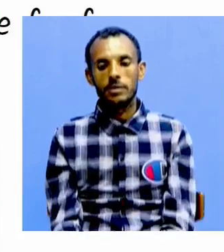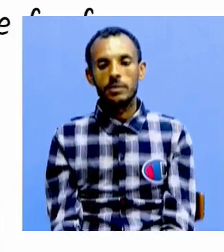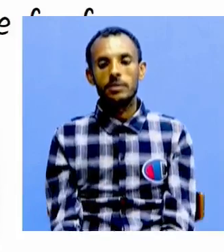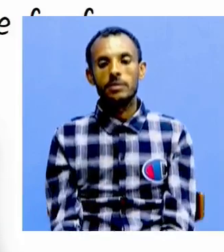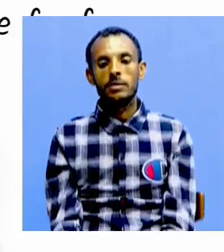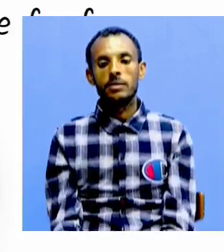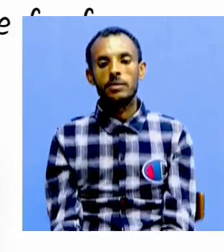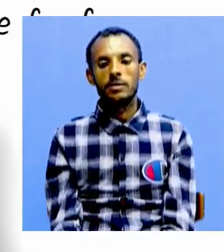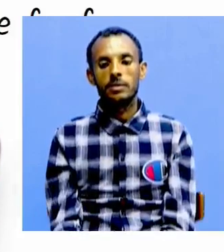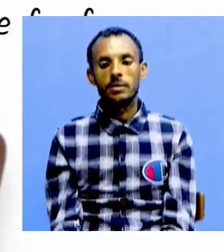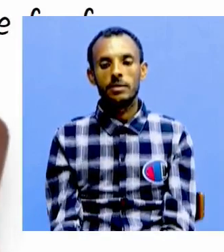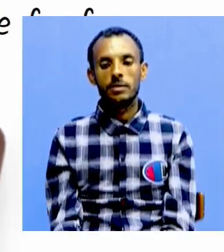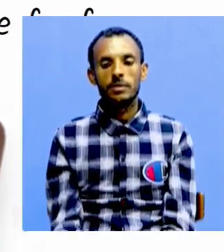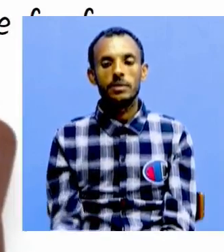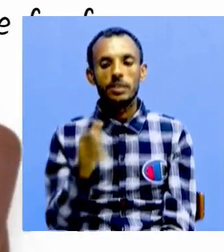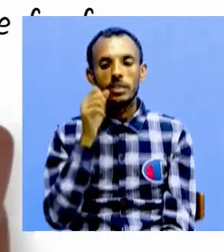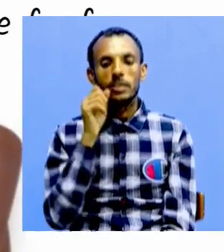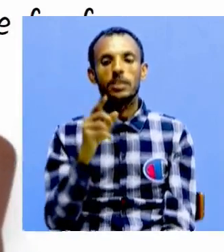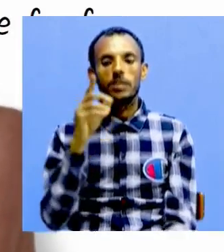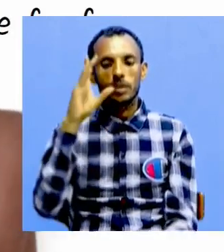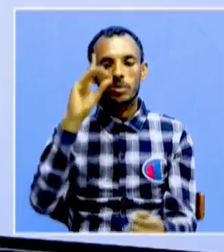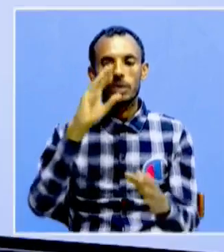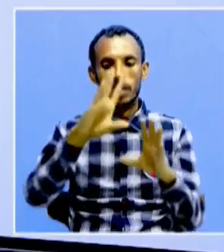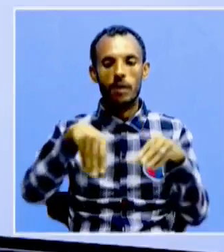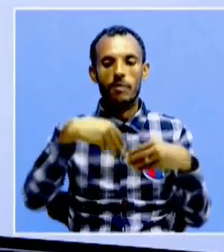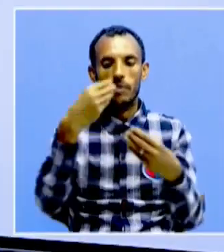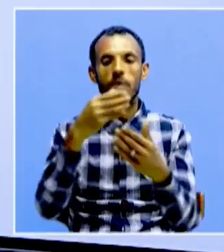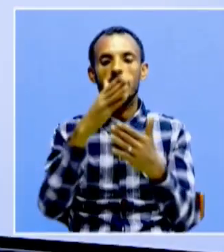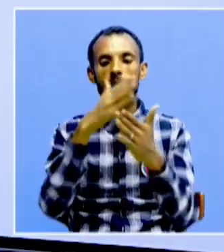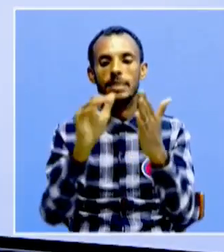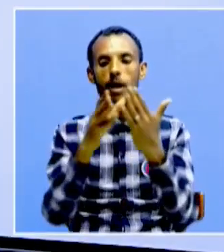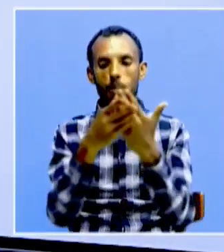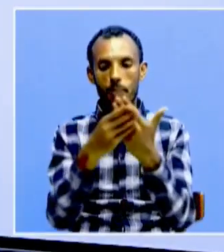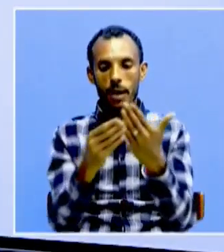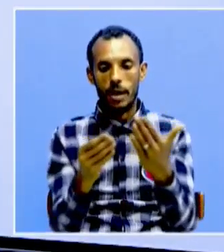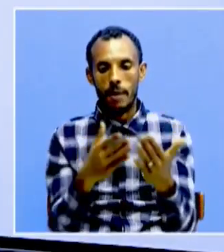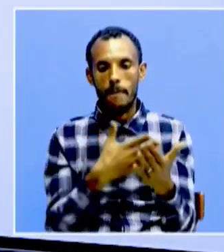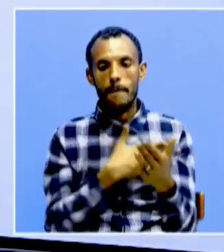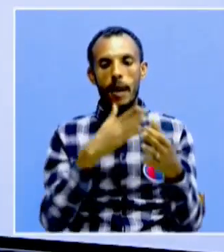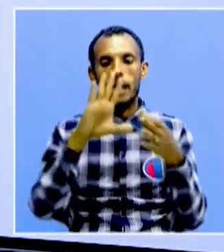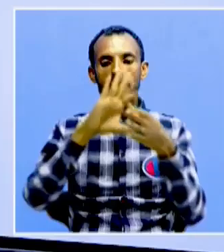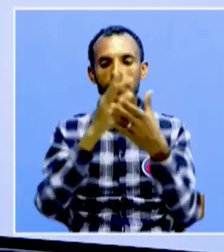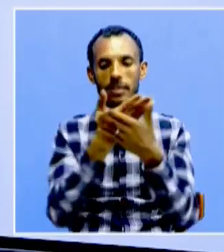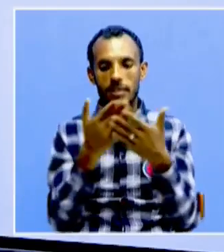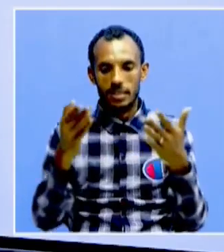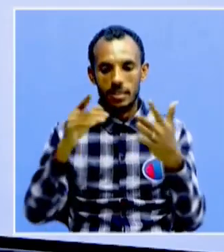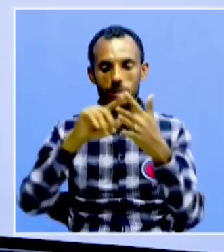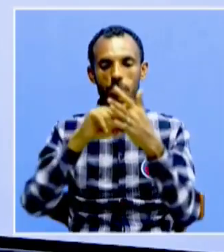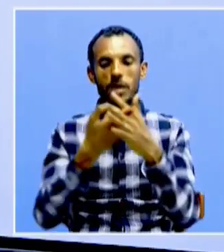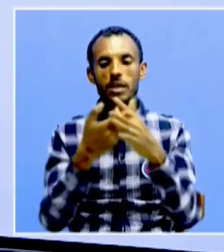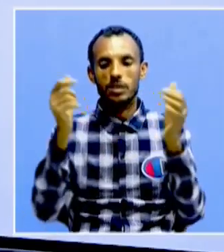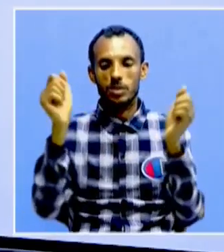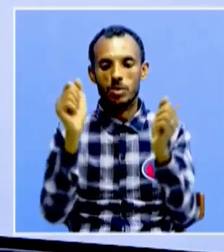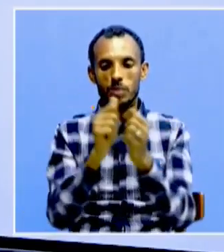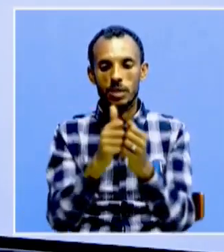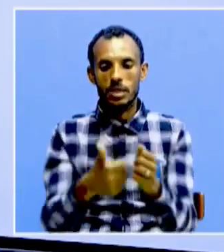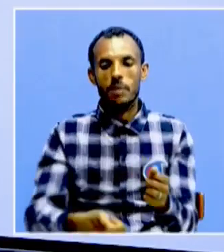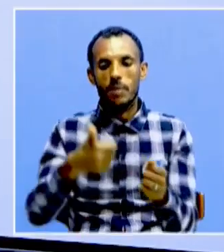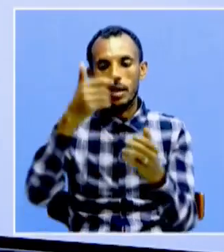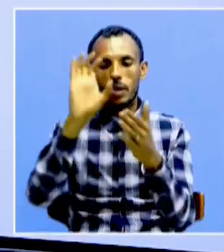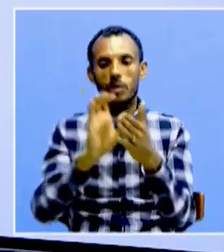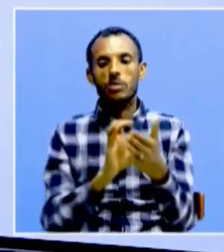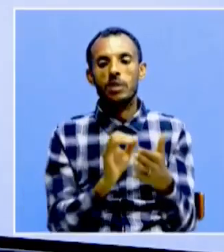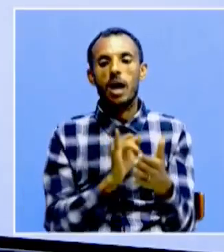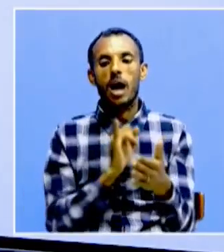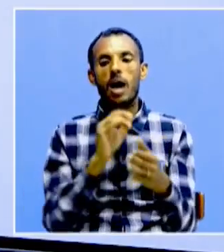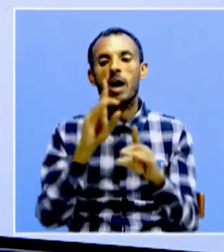yeah? She would give you some money. Now, my sentence begins with the main clause, so I don't need to